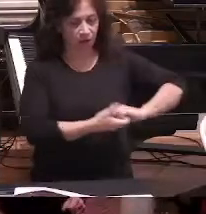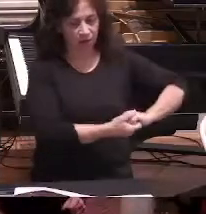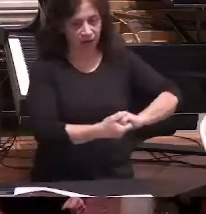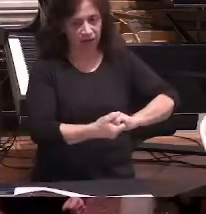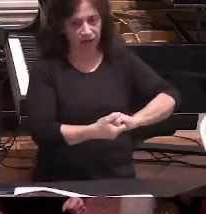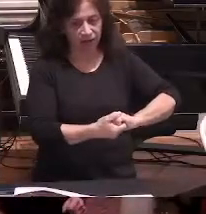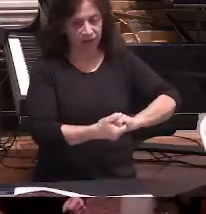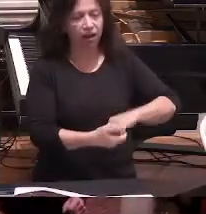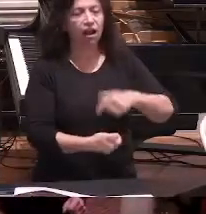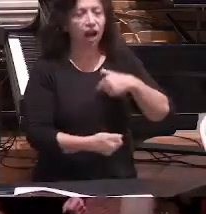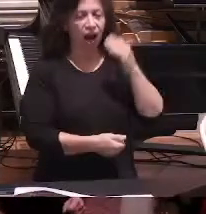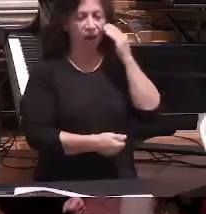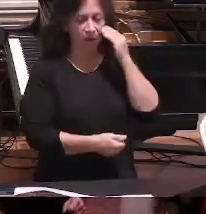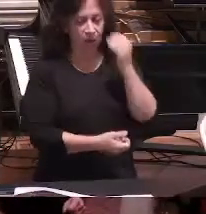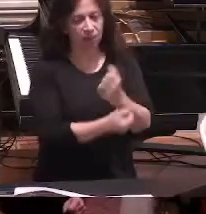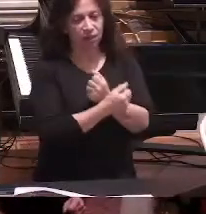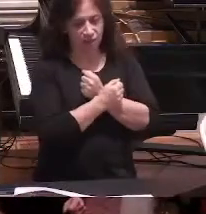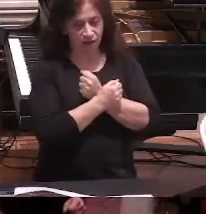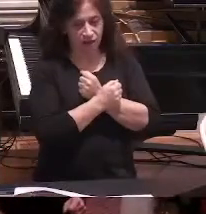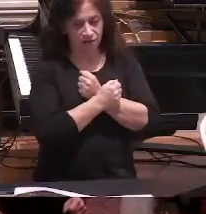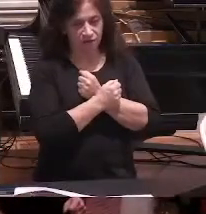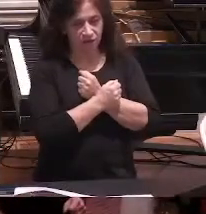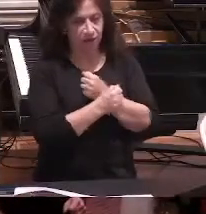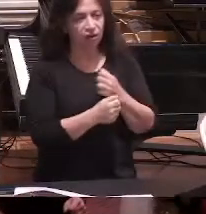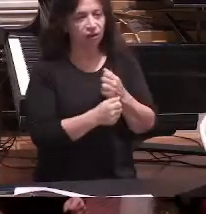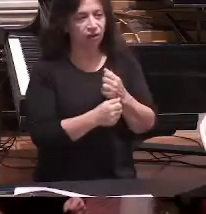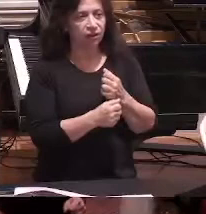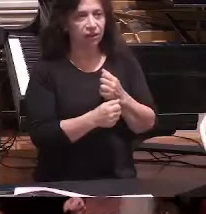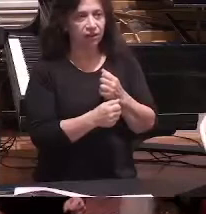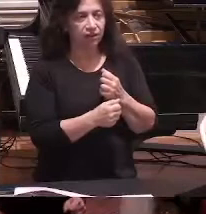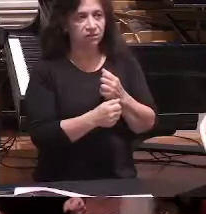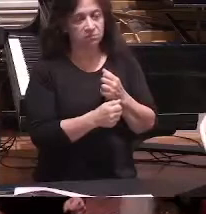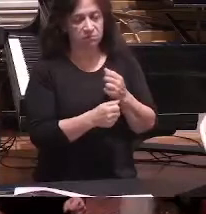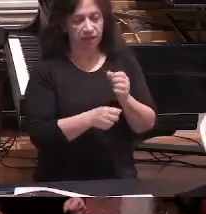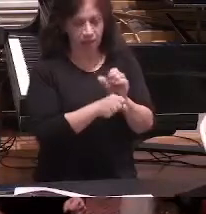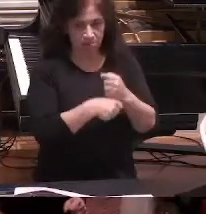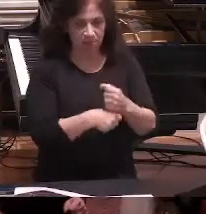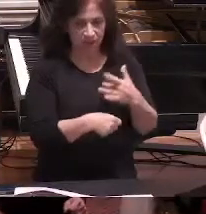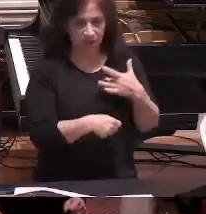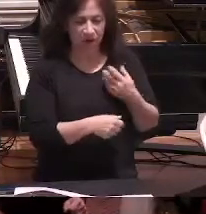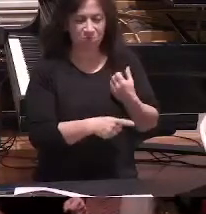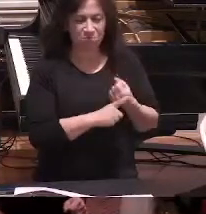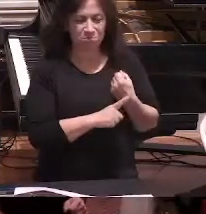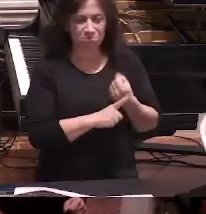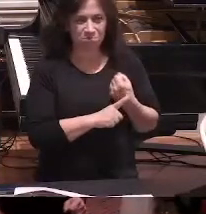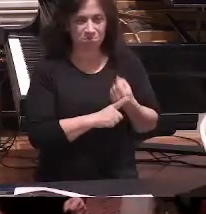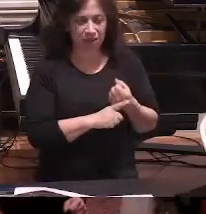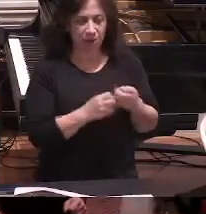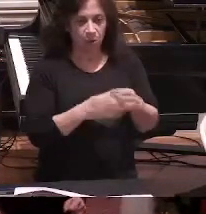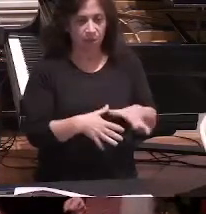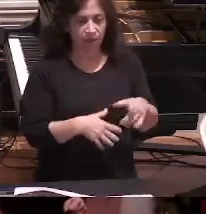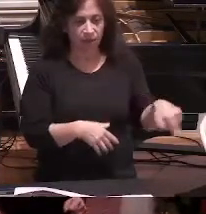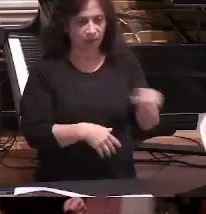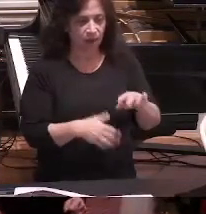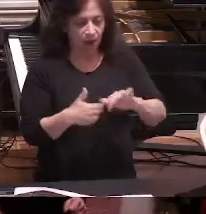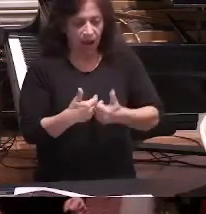hand, I knew the love that willed that heart to start. And without them,